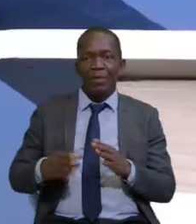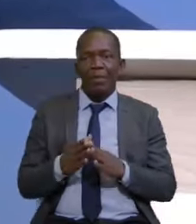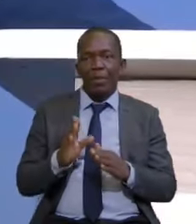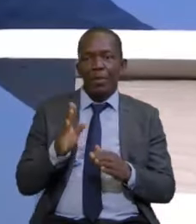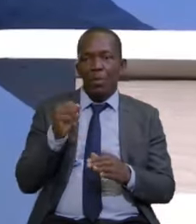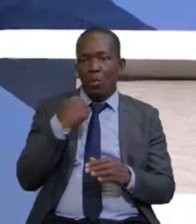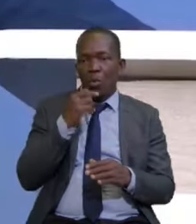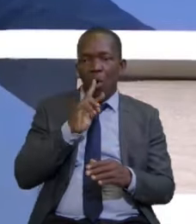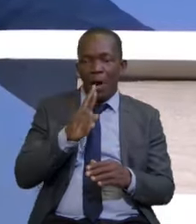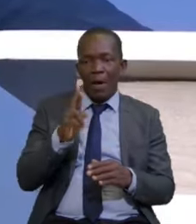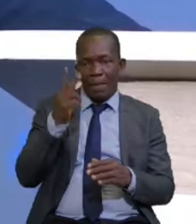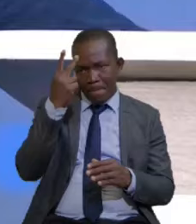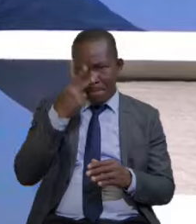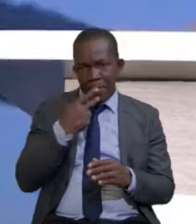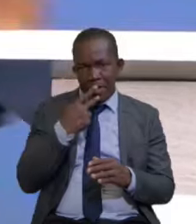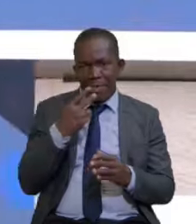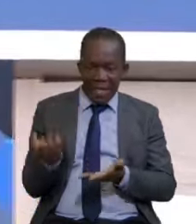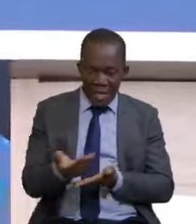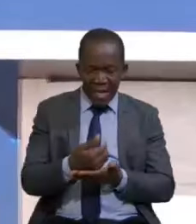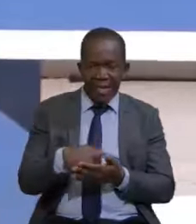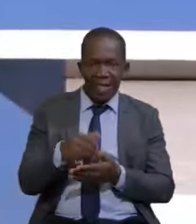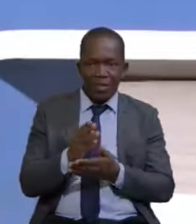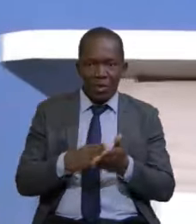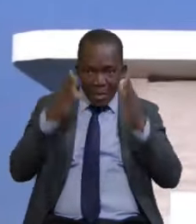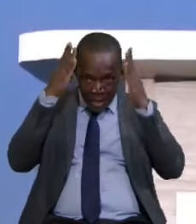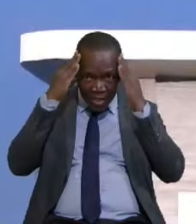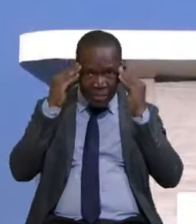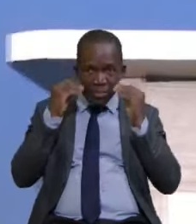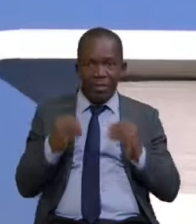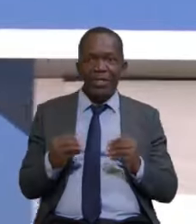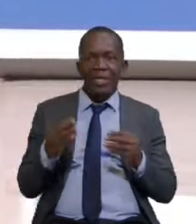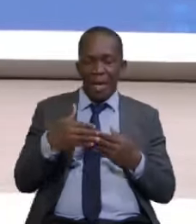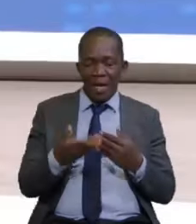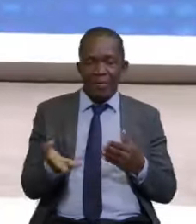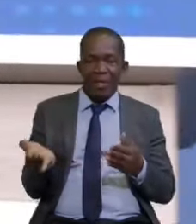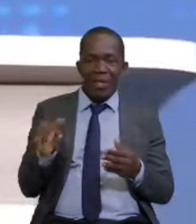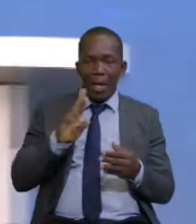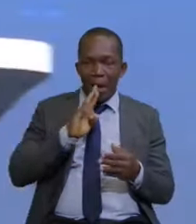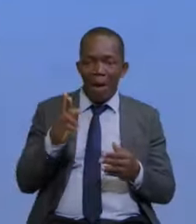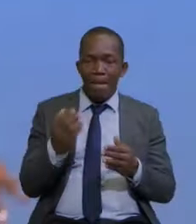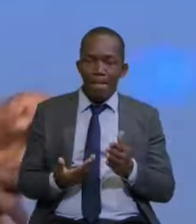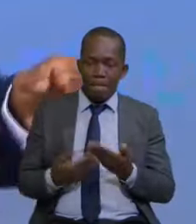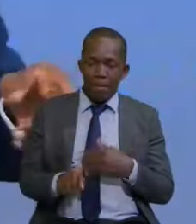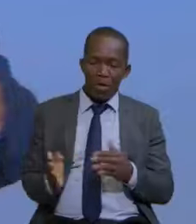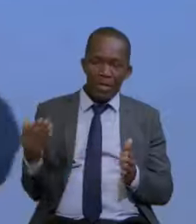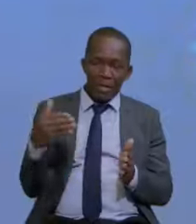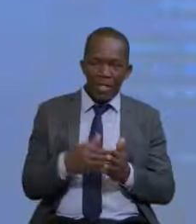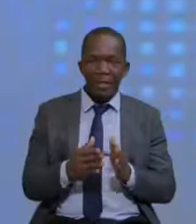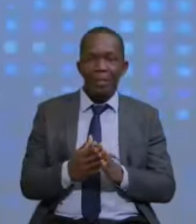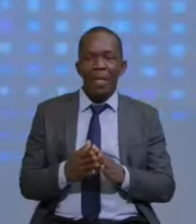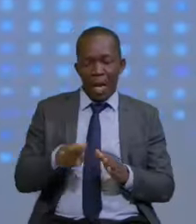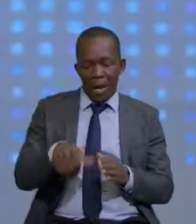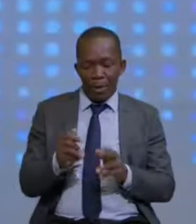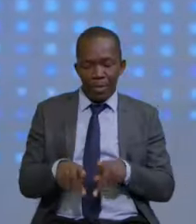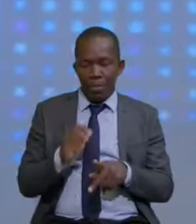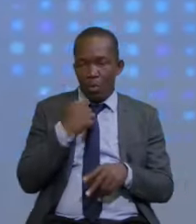gathered some experience after they were born again? How about those who are workers? How about those who are ministers? How about those who are preachers?